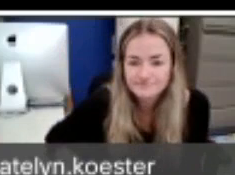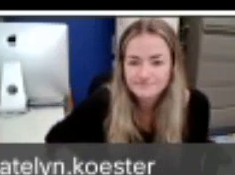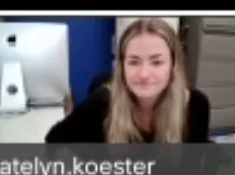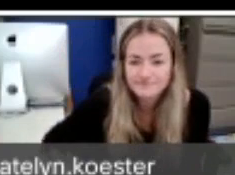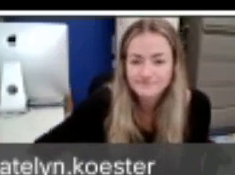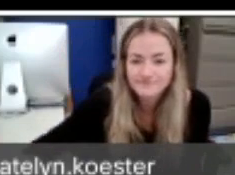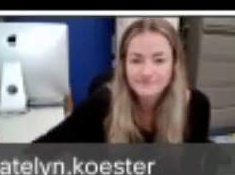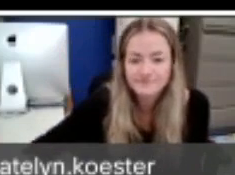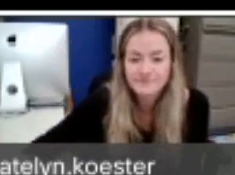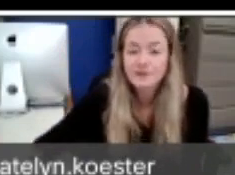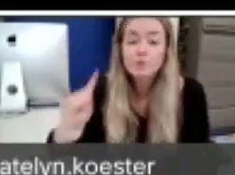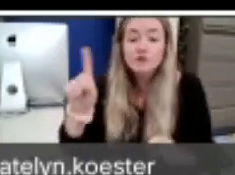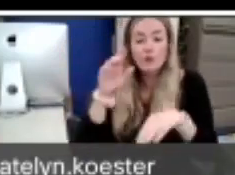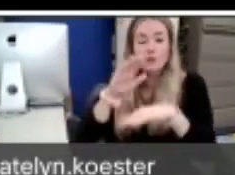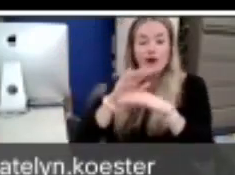classes?